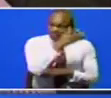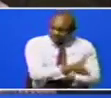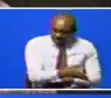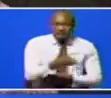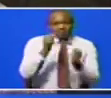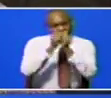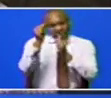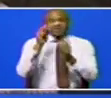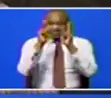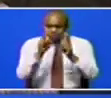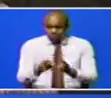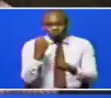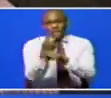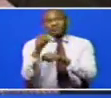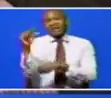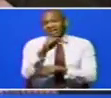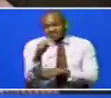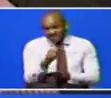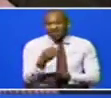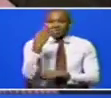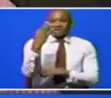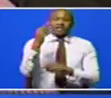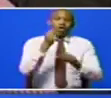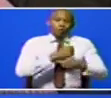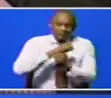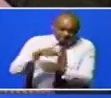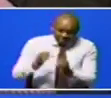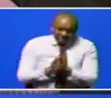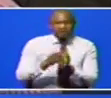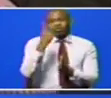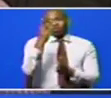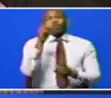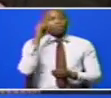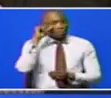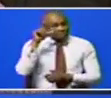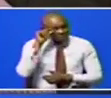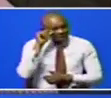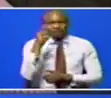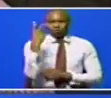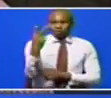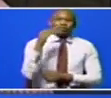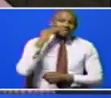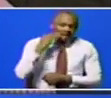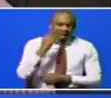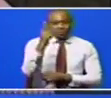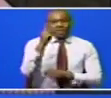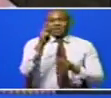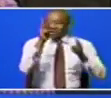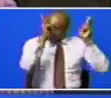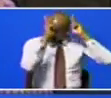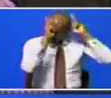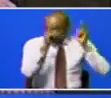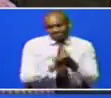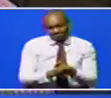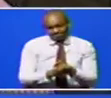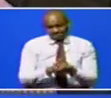15 in Kisumu, 12 in Garissa, 3 in Homa Bay, 2 in Mombasa, 2 in Siaya, and 1 in Kakamega.